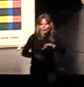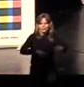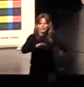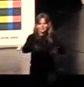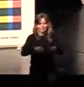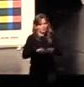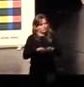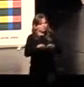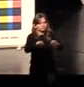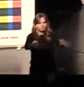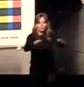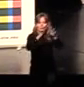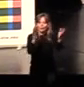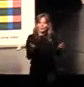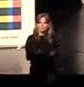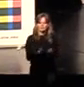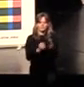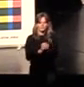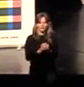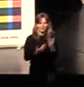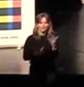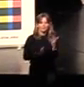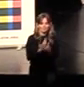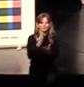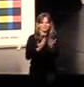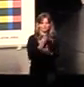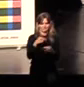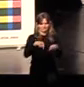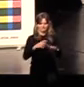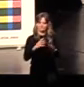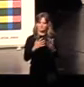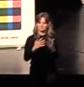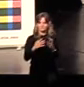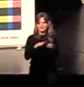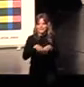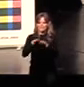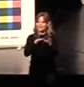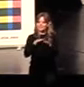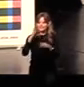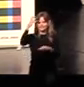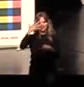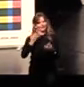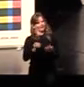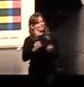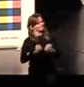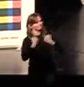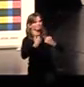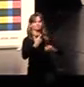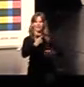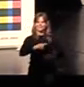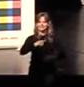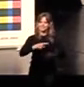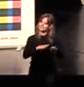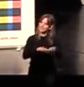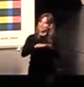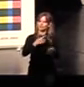rest of the world de mode democratisch thc national identity nationale team is